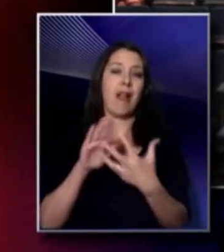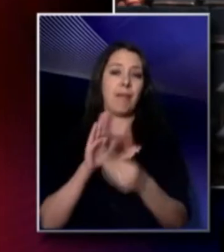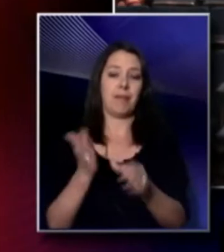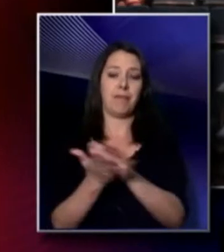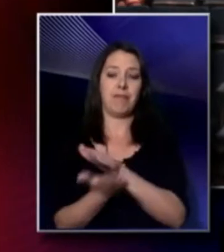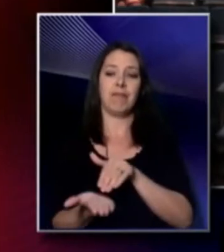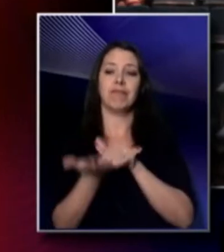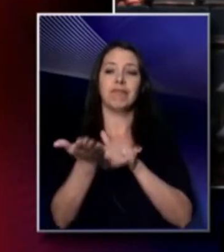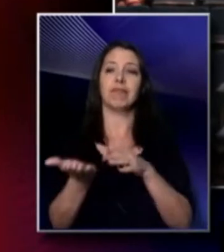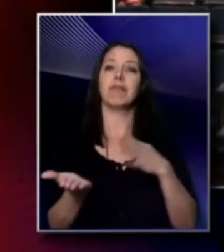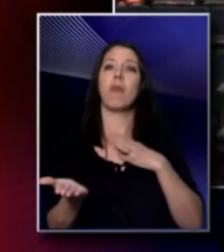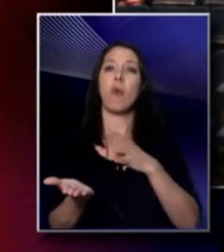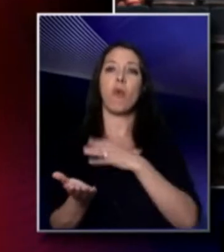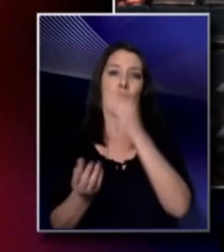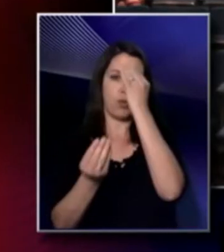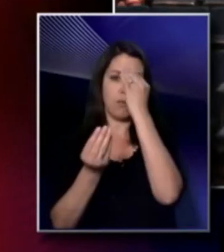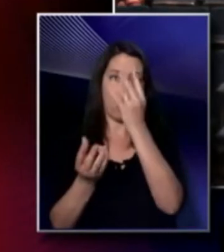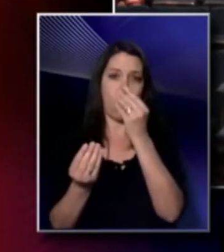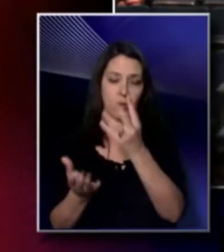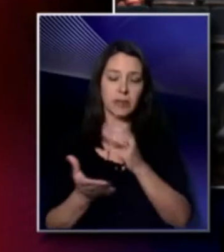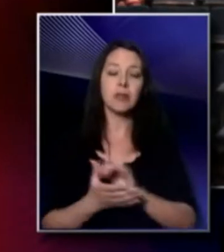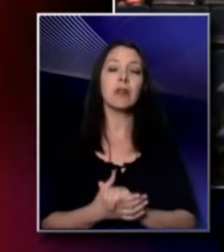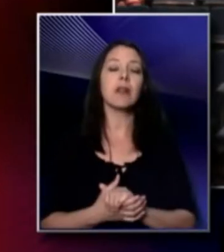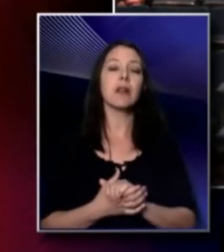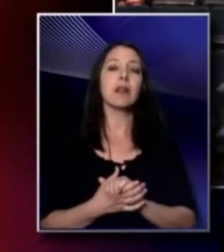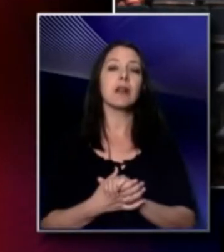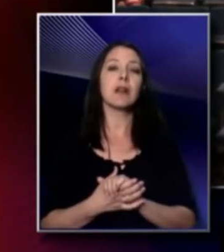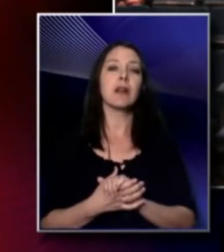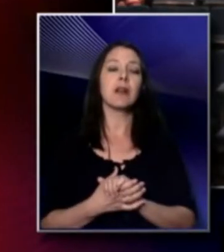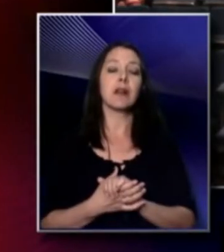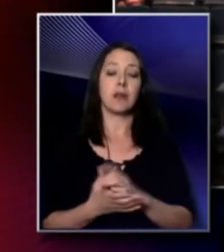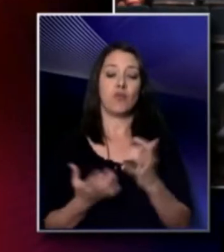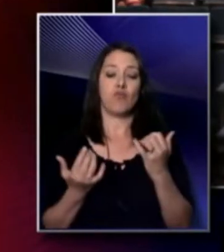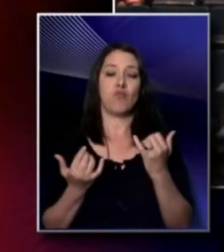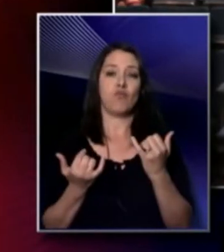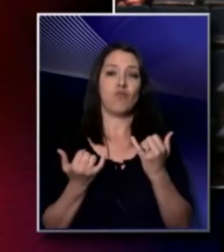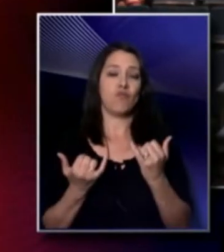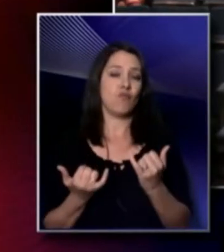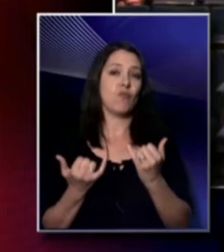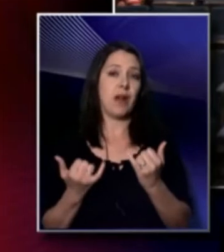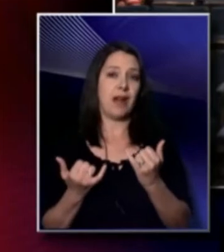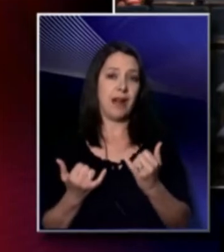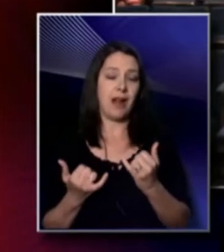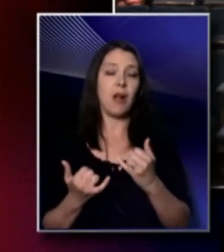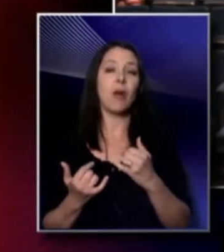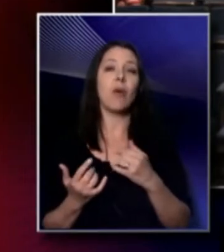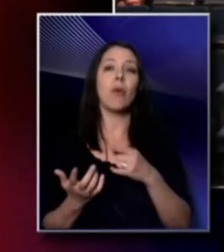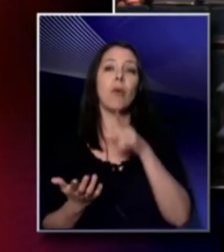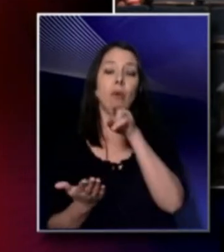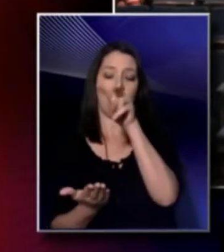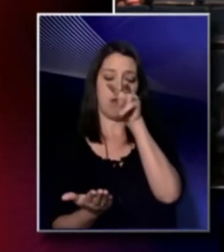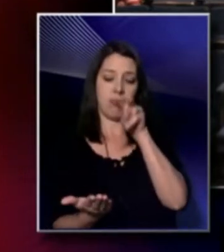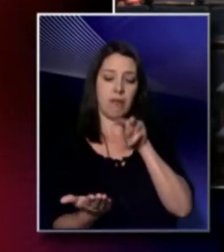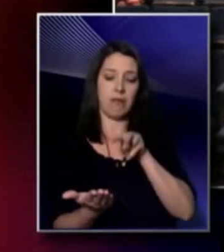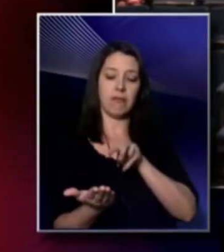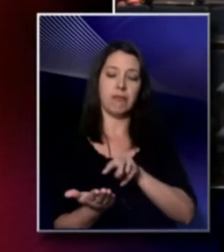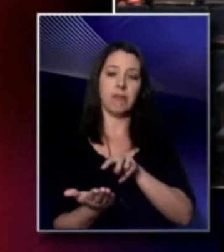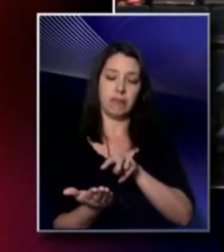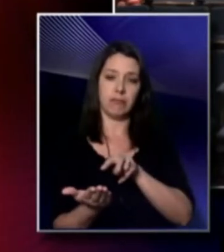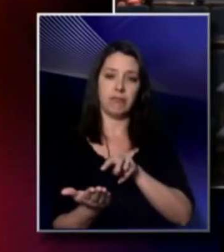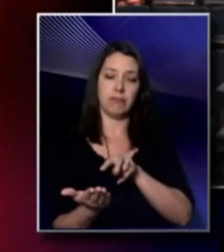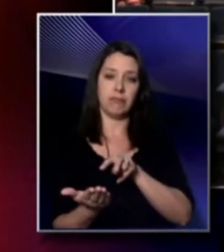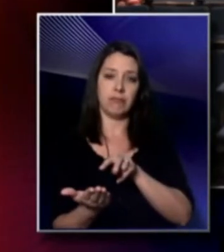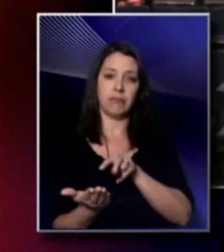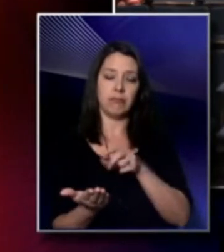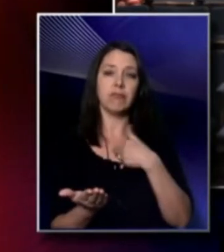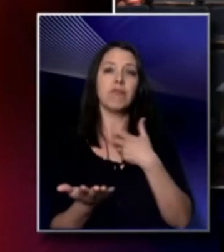board report in your packets. And at this time, I'd like to bring your attention and